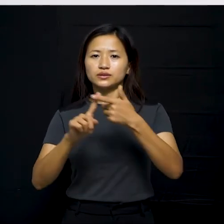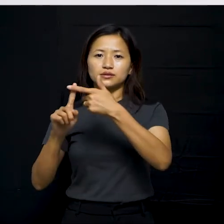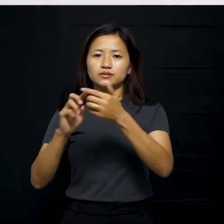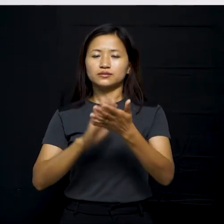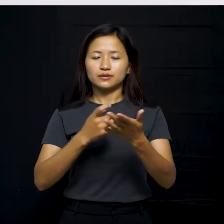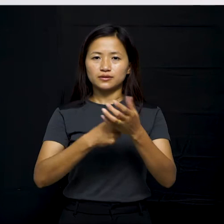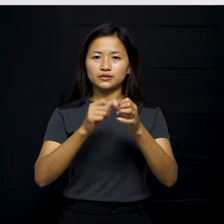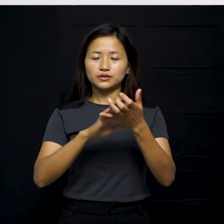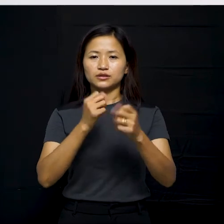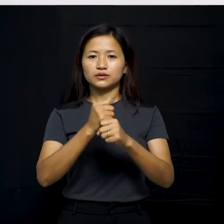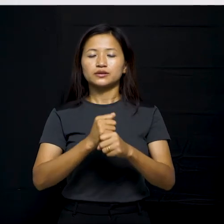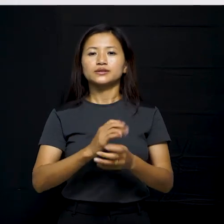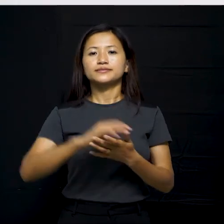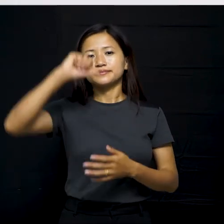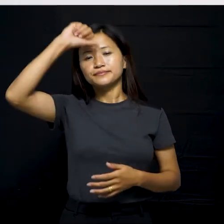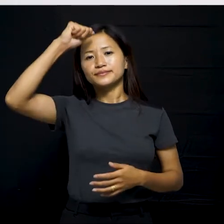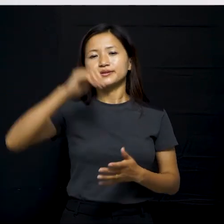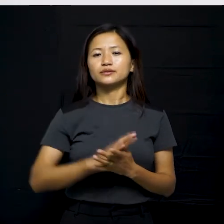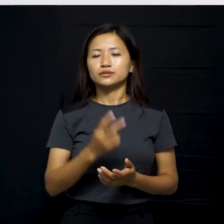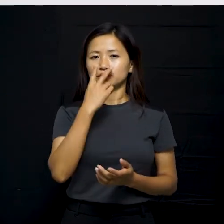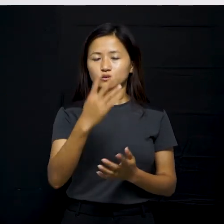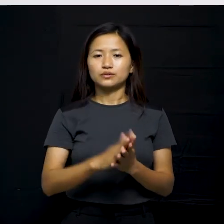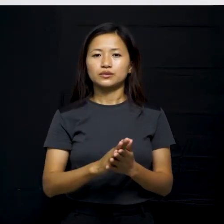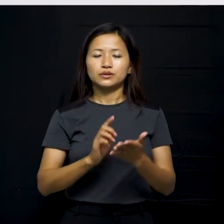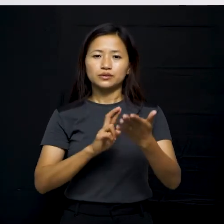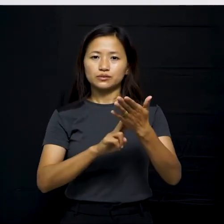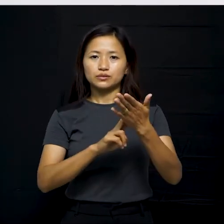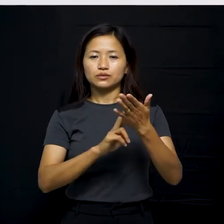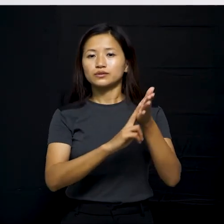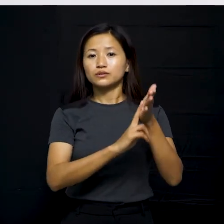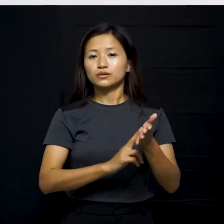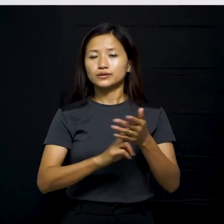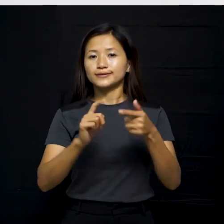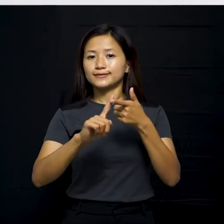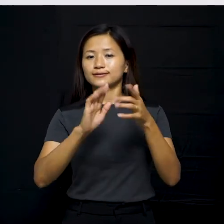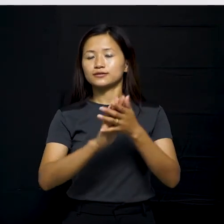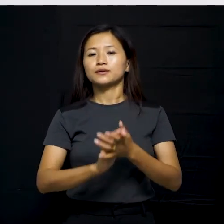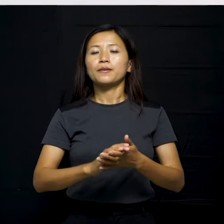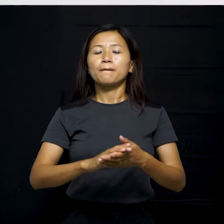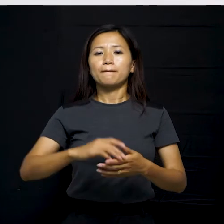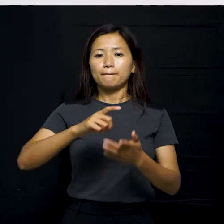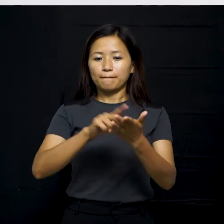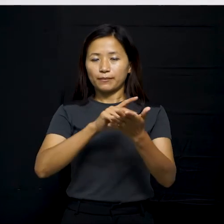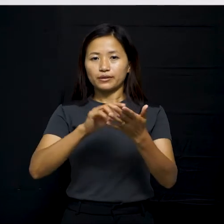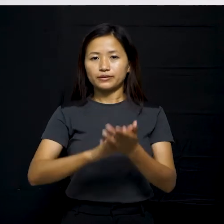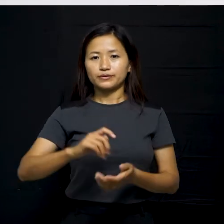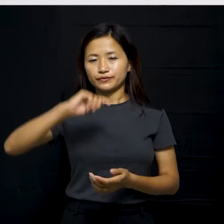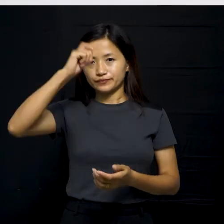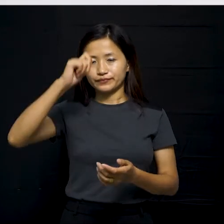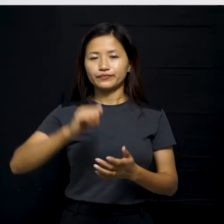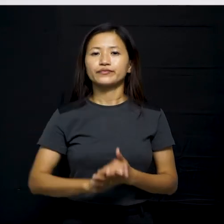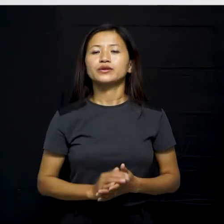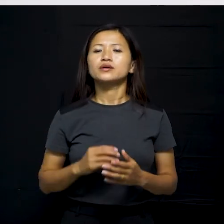India. So when you look at the map, you go towards the northeastern part, you will see those areas which are